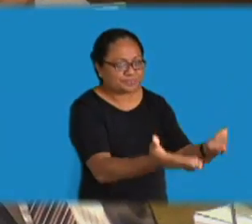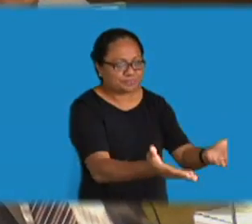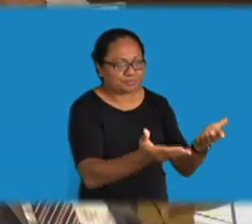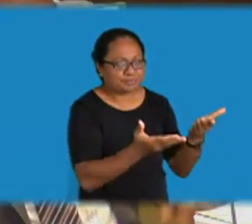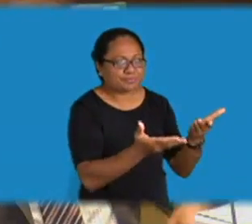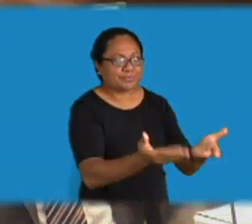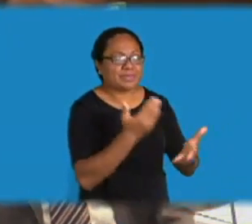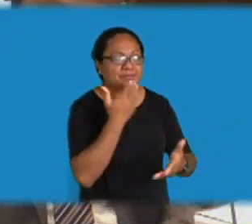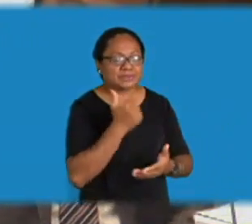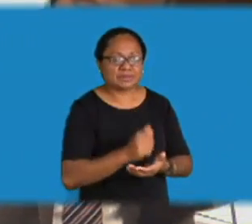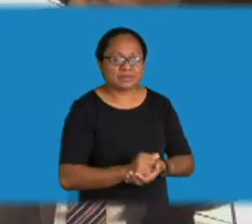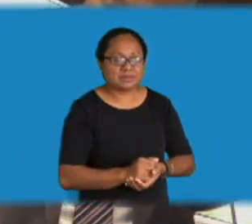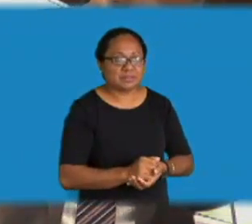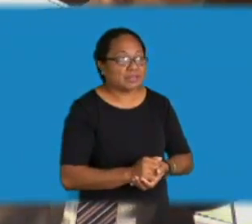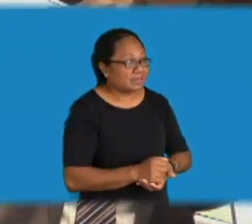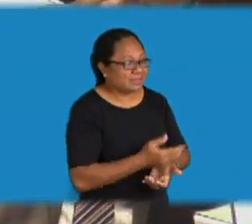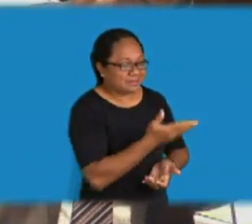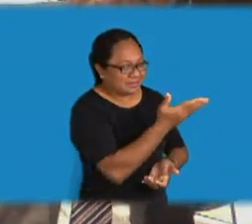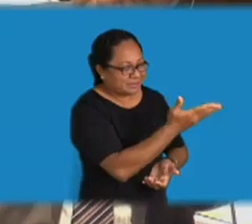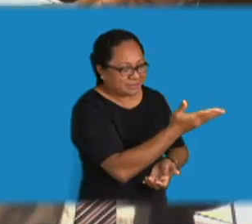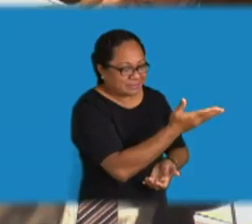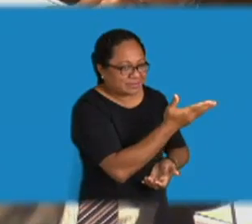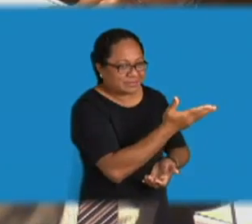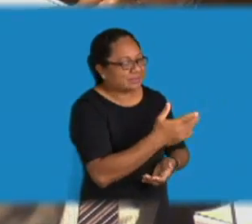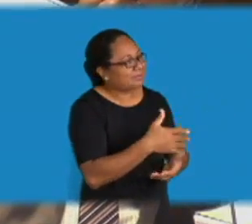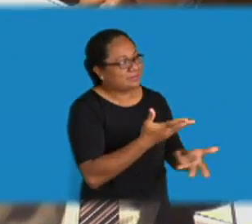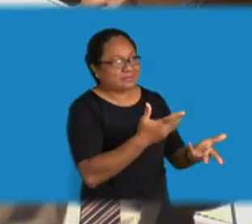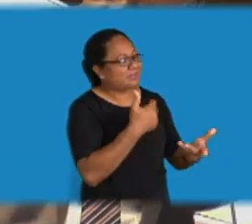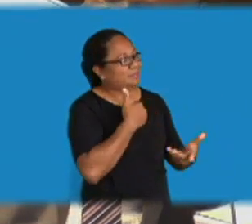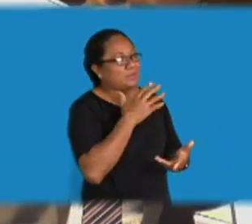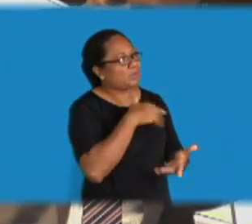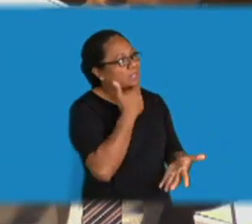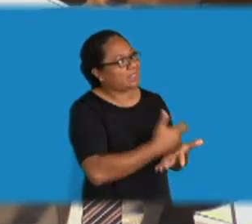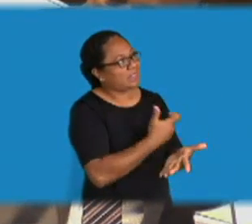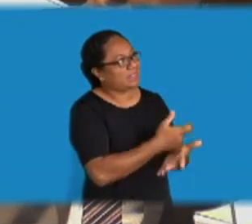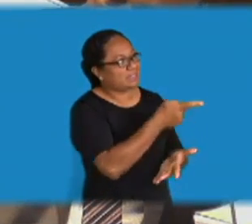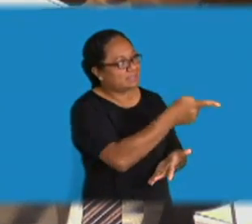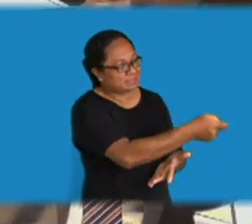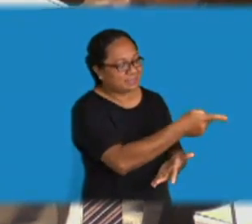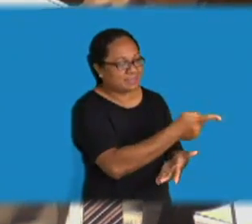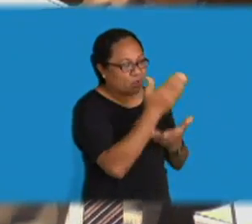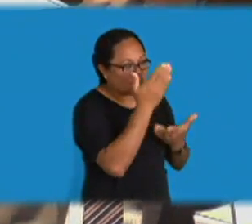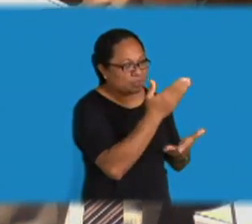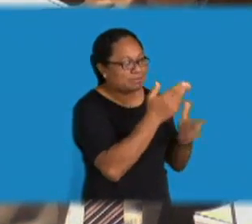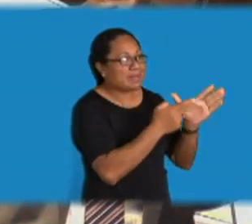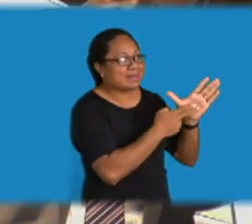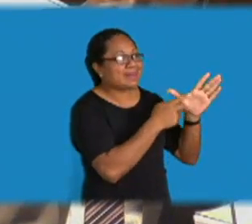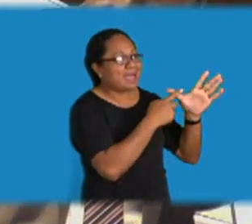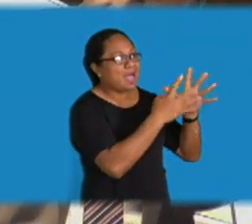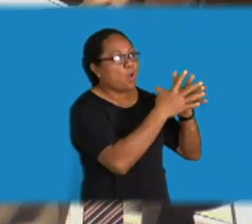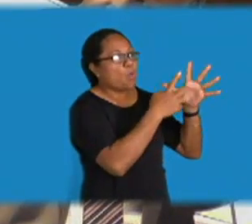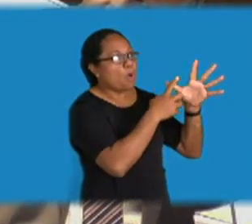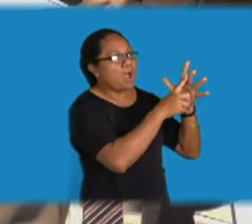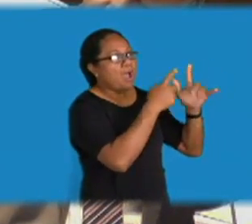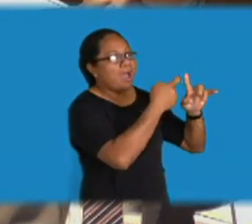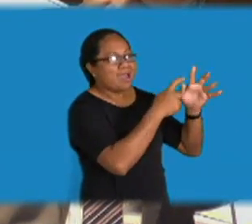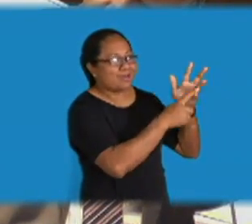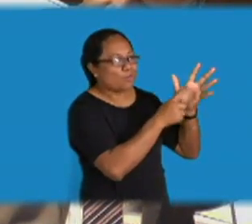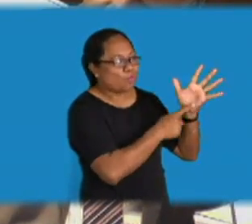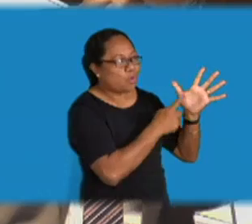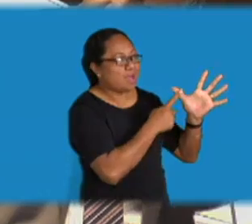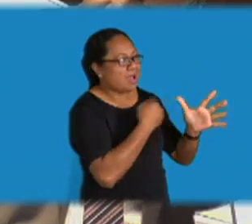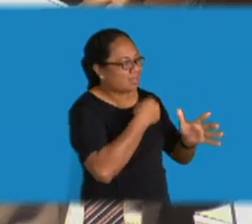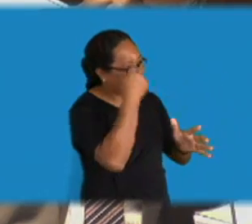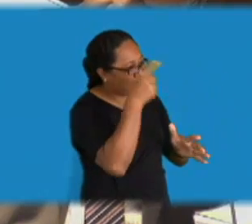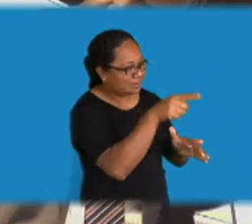Speaker, Honorable Nawakula always is quite fascinating. Madam Speaker, Honorable Nawakula does not seem to understand,